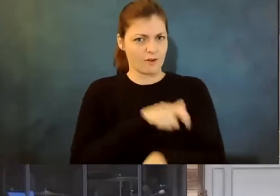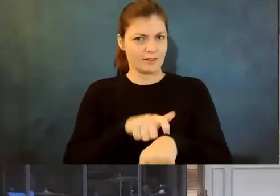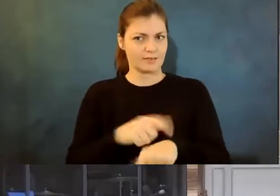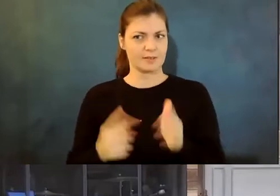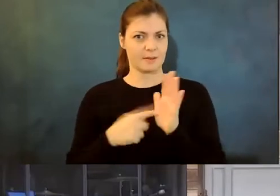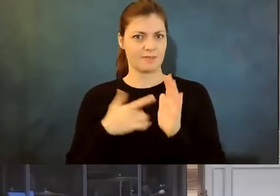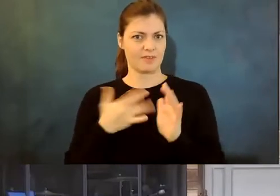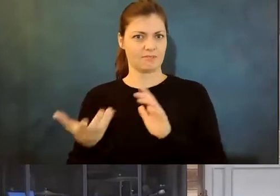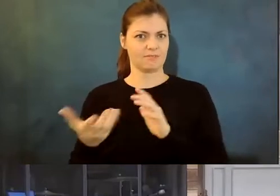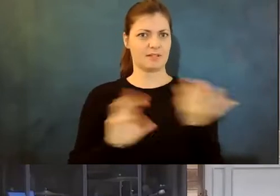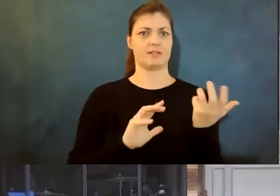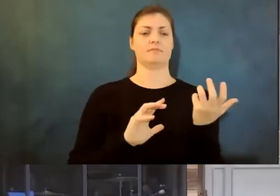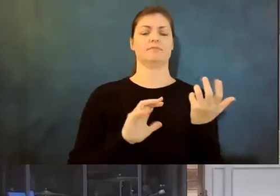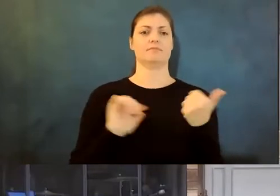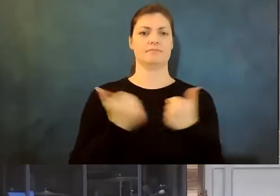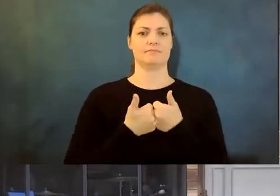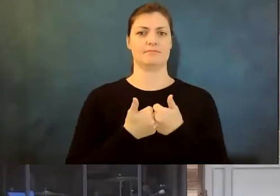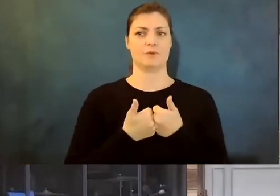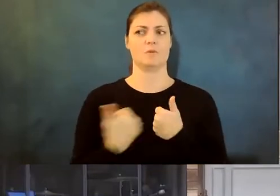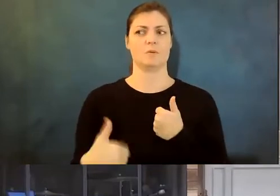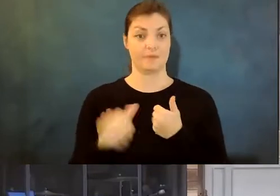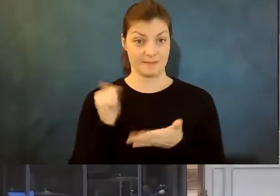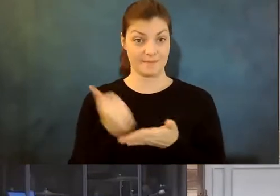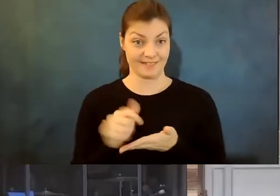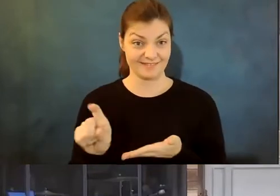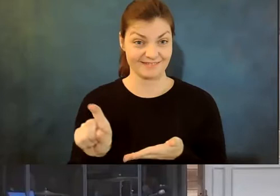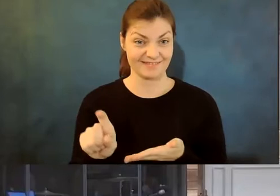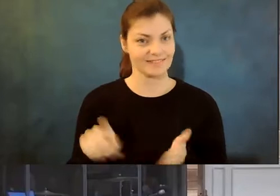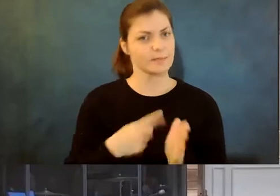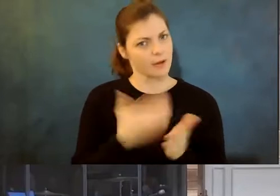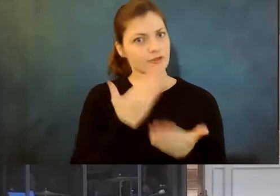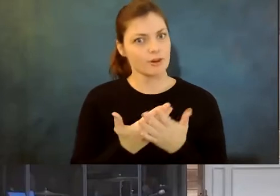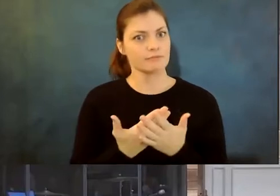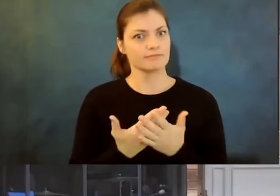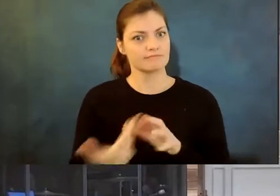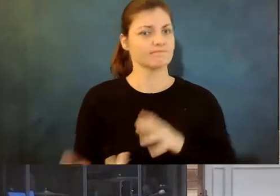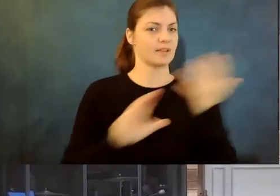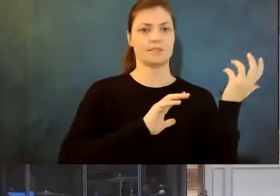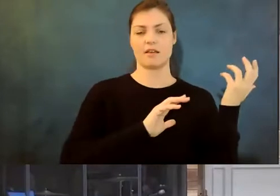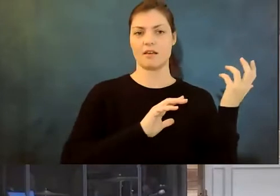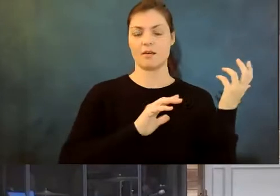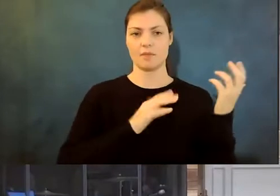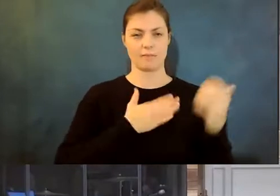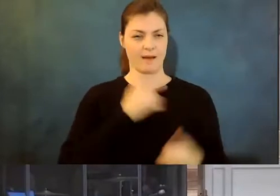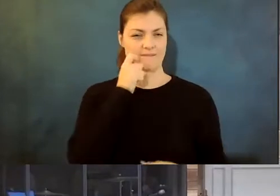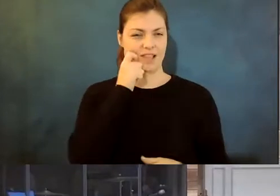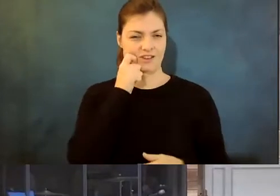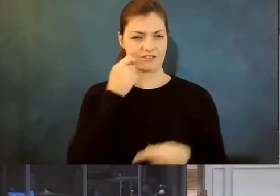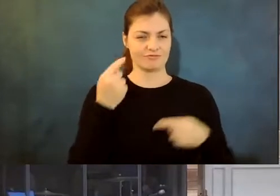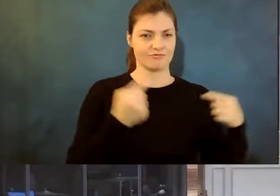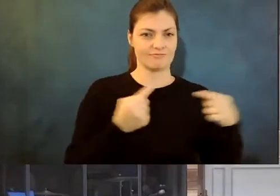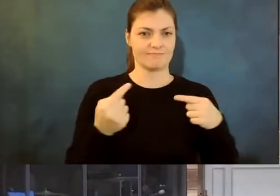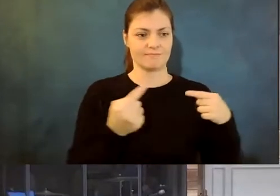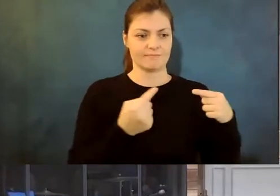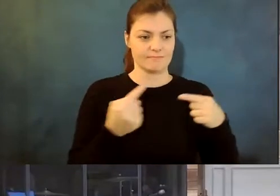you up. Amen? Sometimes it messes you up in a good way. It messes up your flesh. I was challenged by this